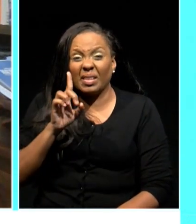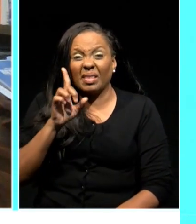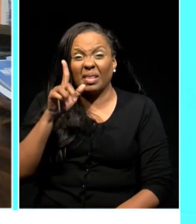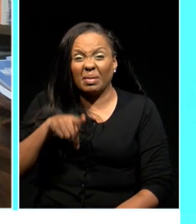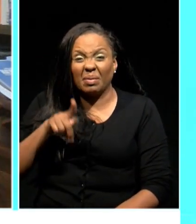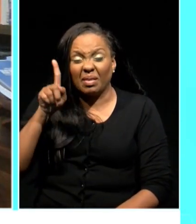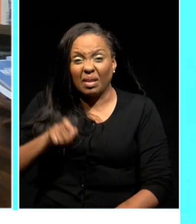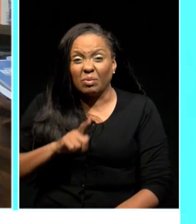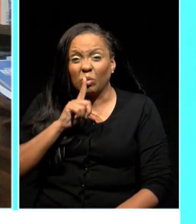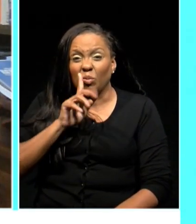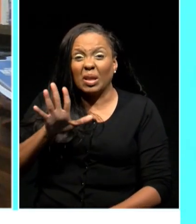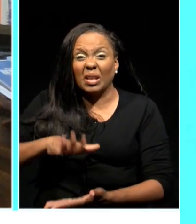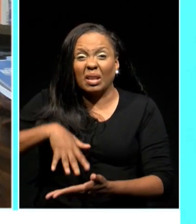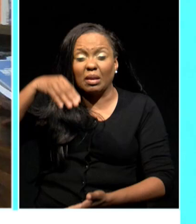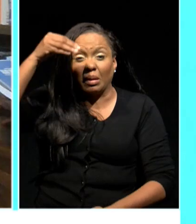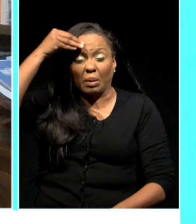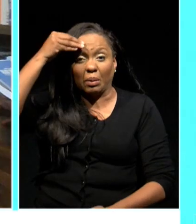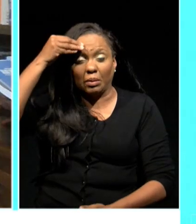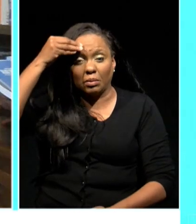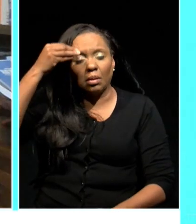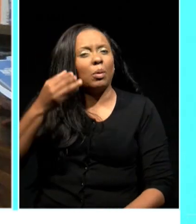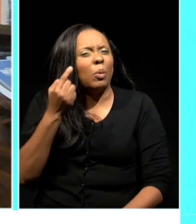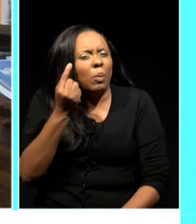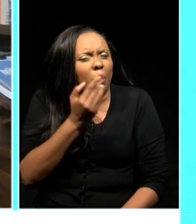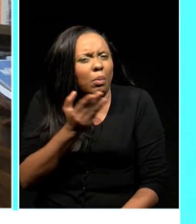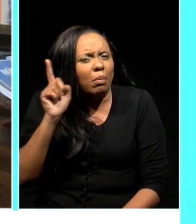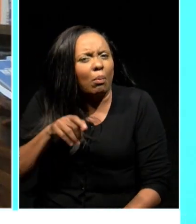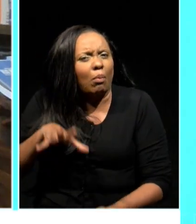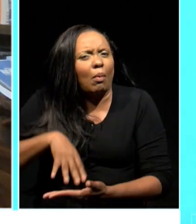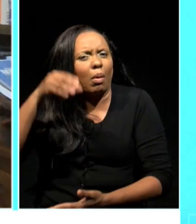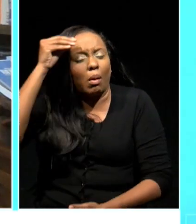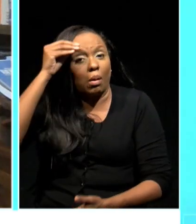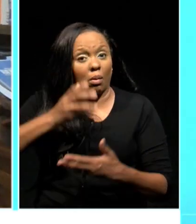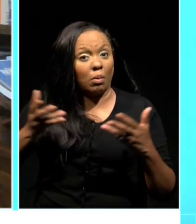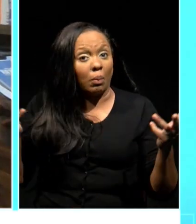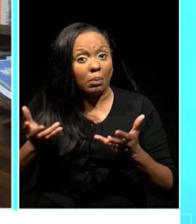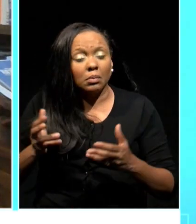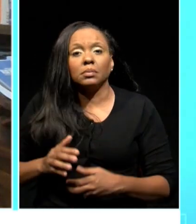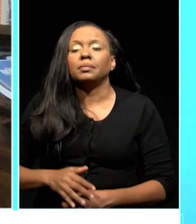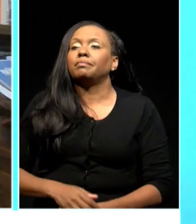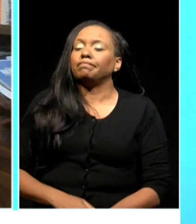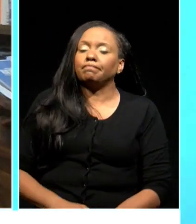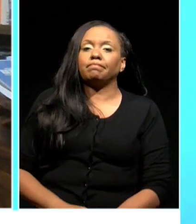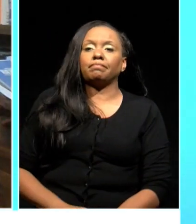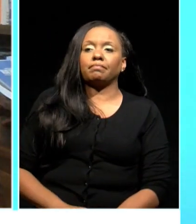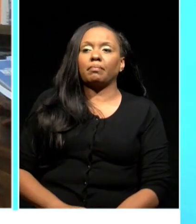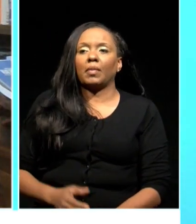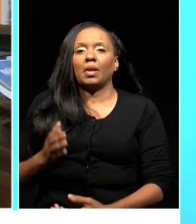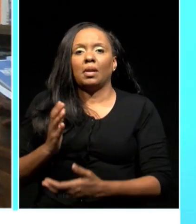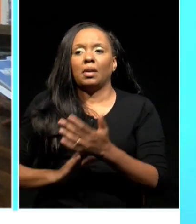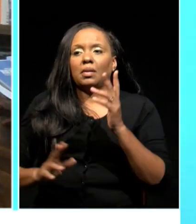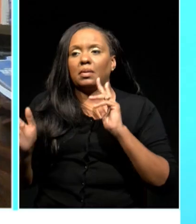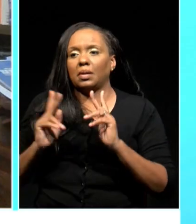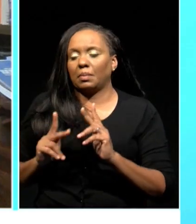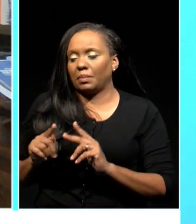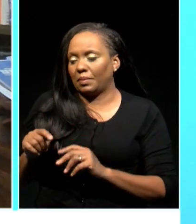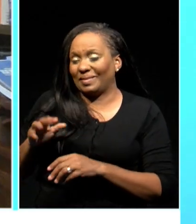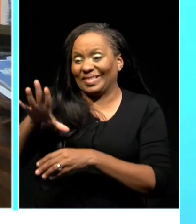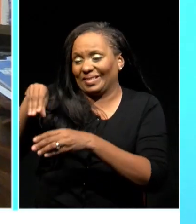this 2022 campaign and election results is that some people in that party and some